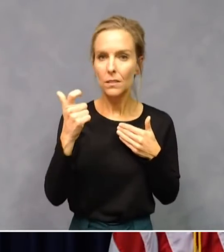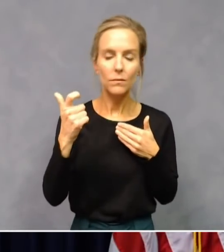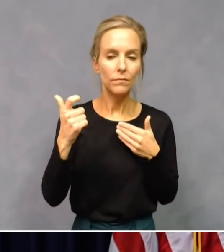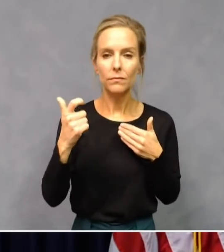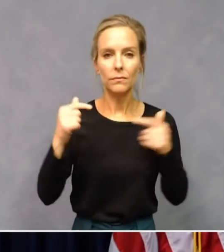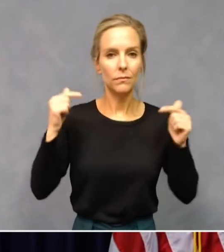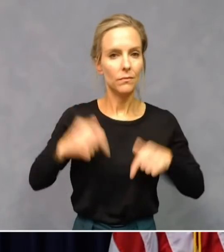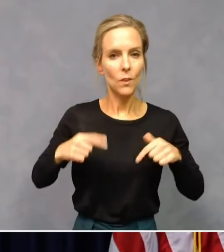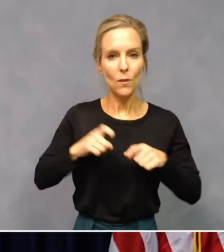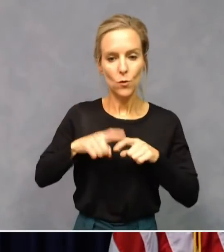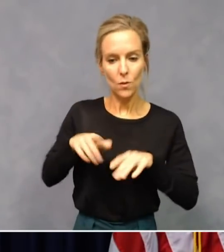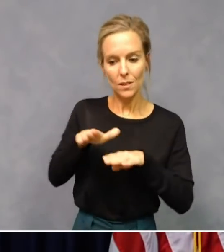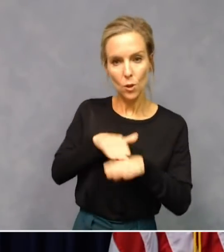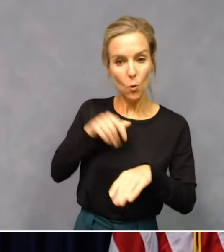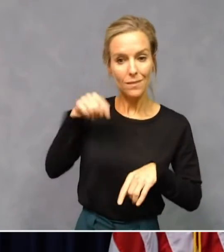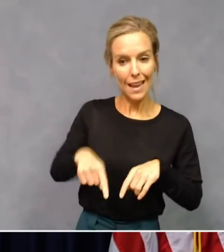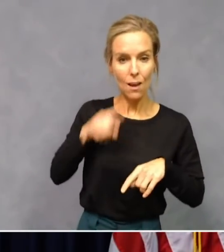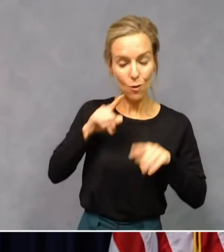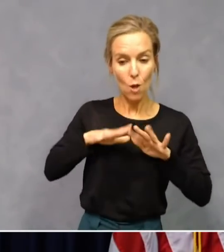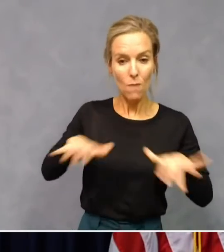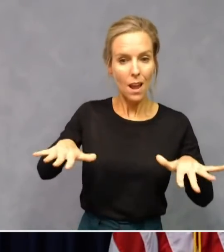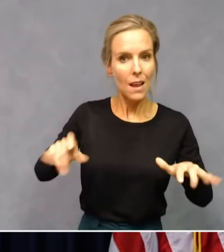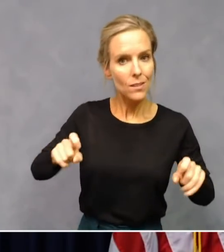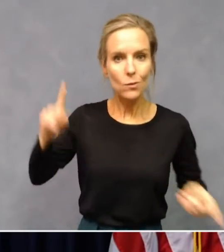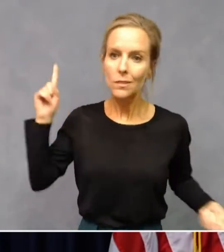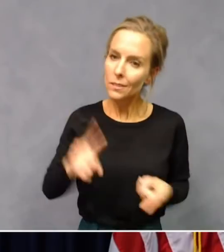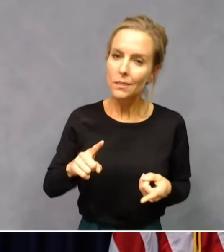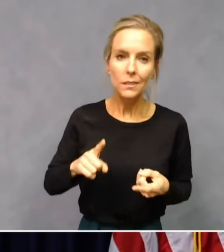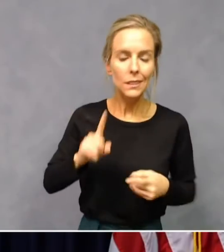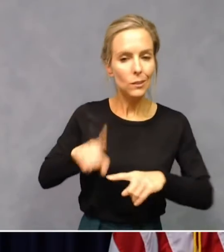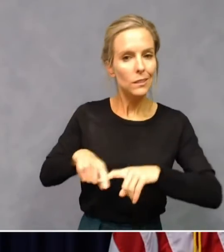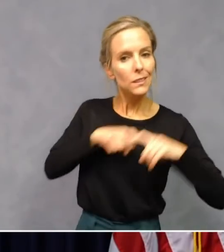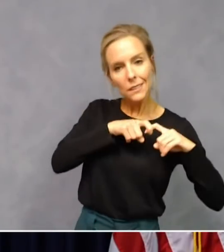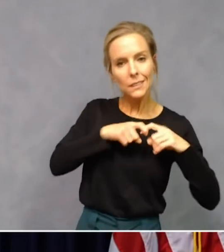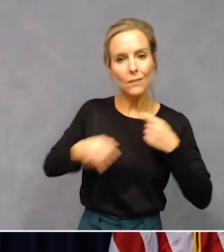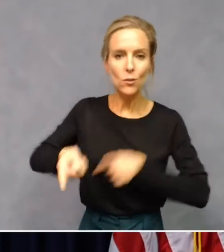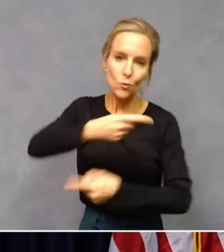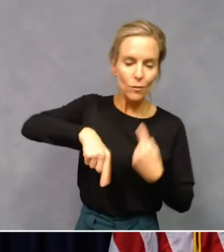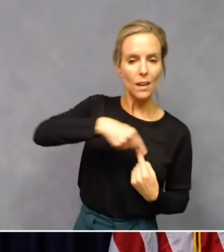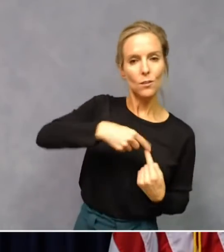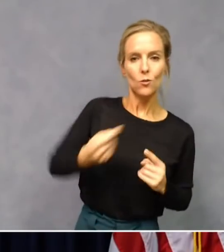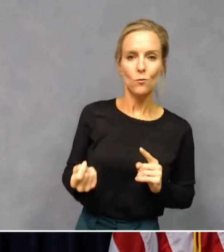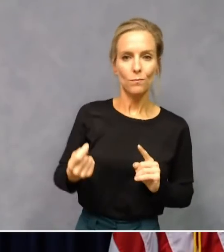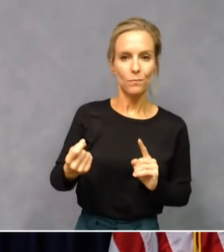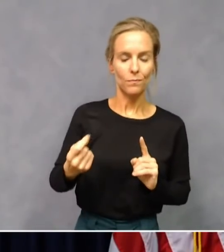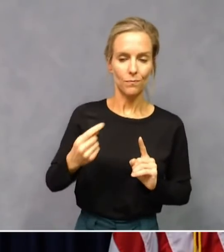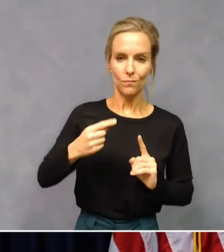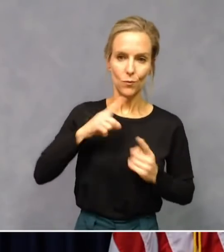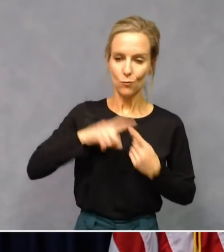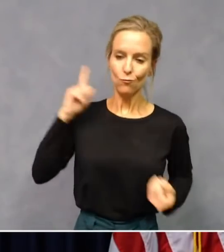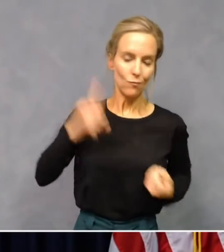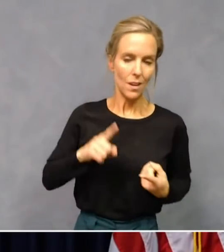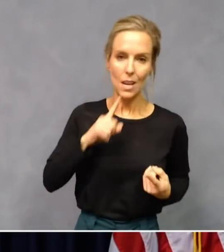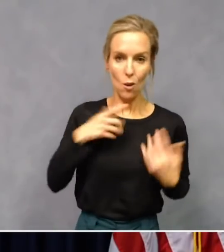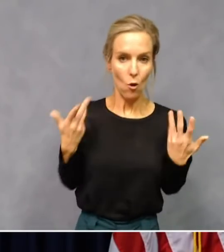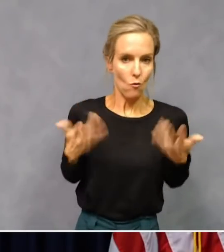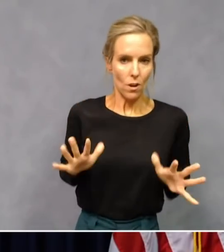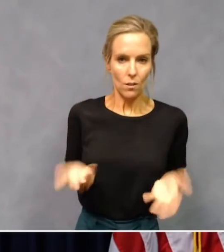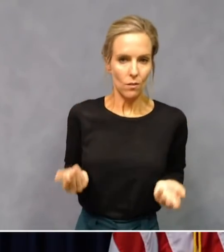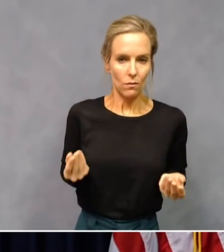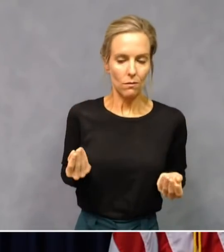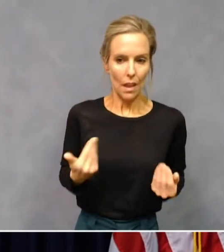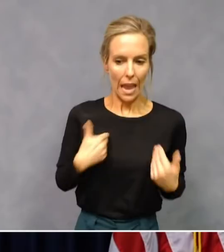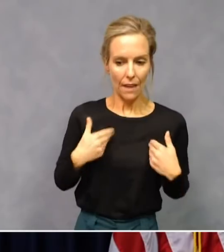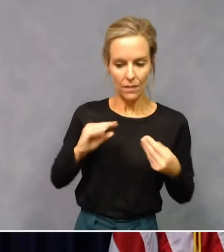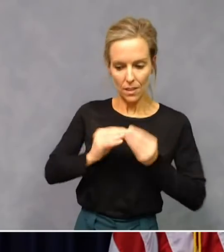down the spread. We got to stop it. We got to turn it around. And already with the number of cases we've had, we know we're going